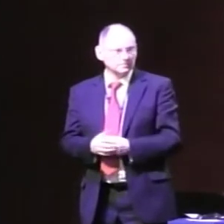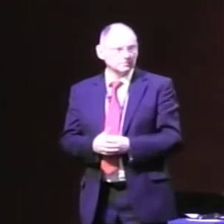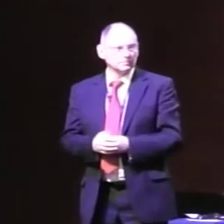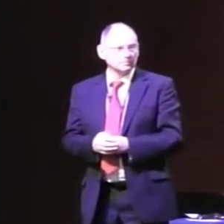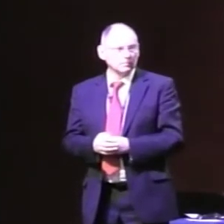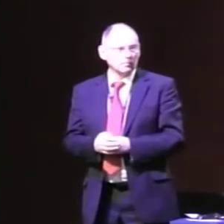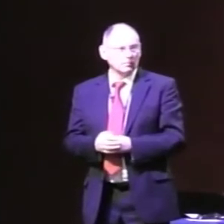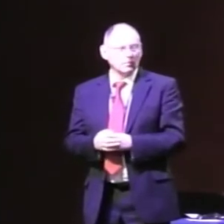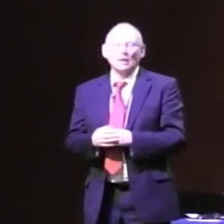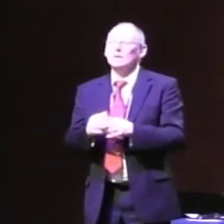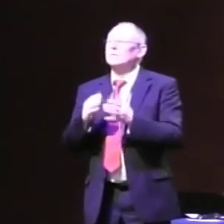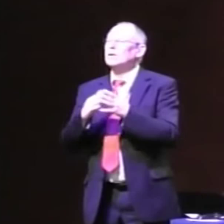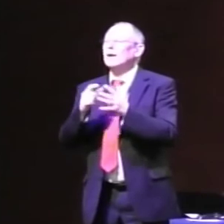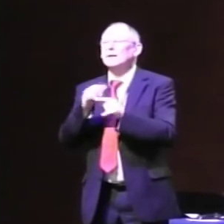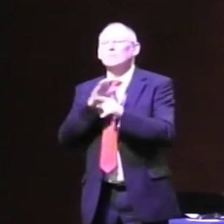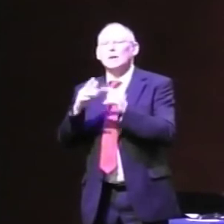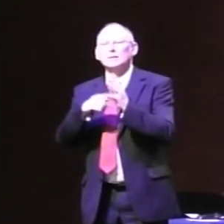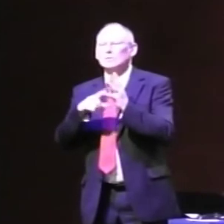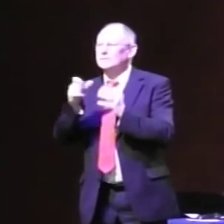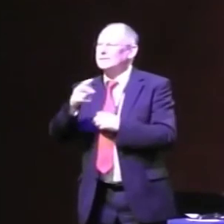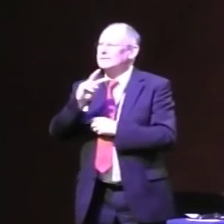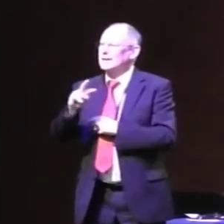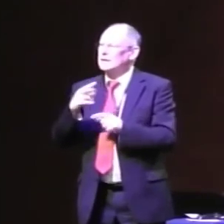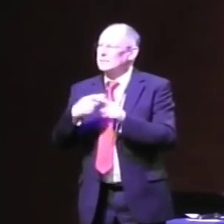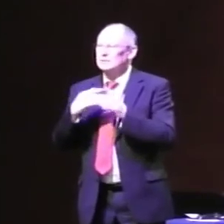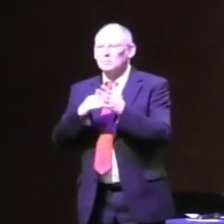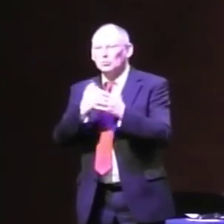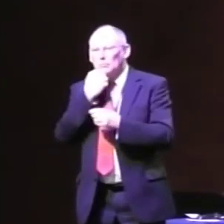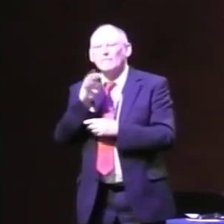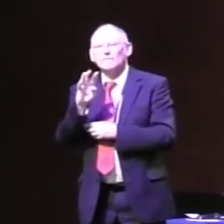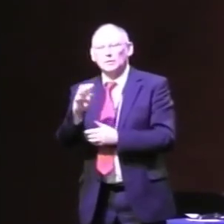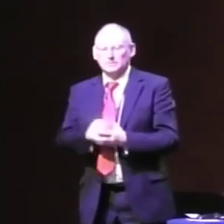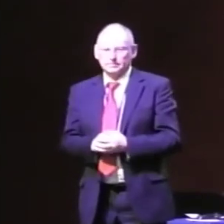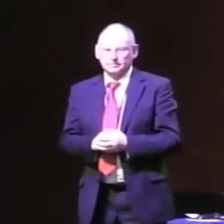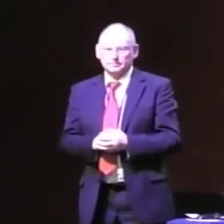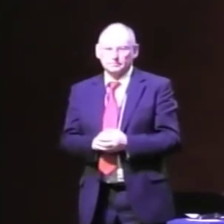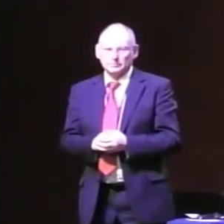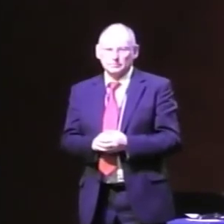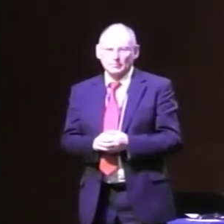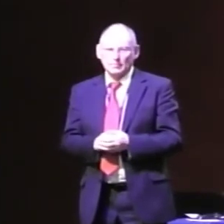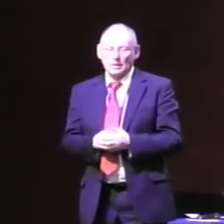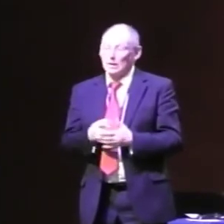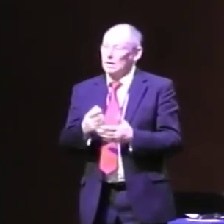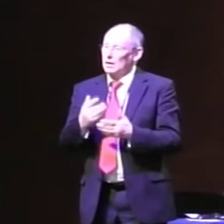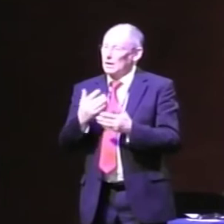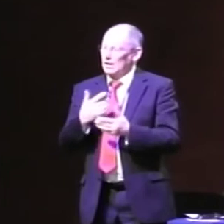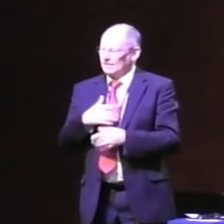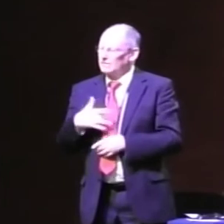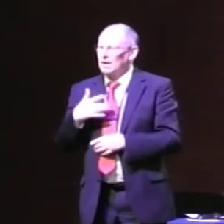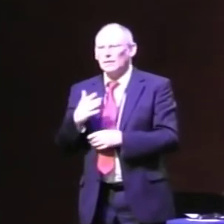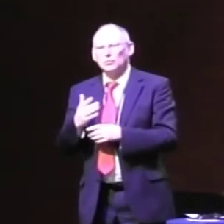Congress says Lockney, Edinburgh TUC, seconding emergency motion number 14. I really felt I ought to speak in order